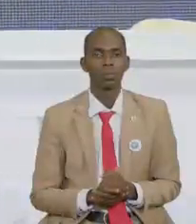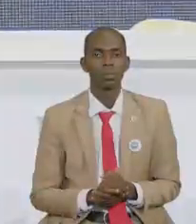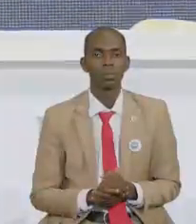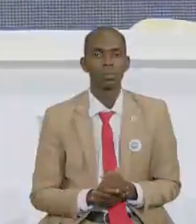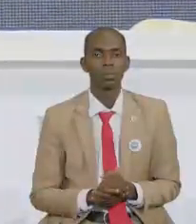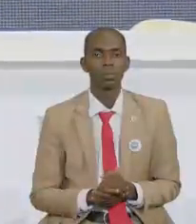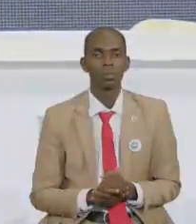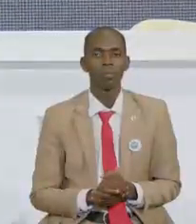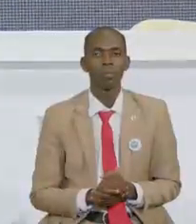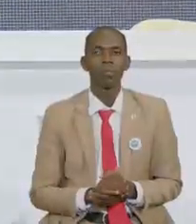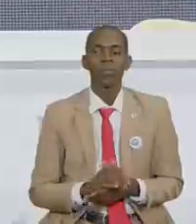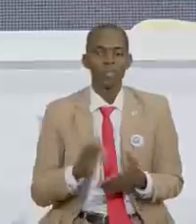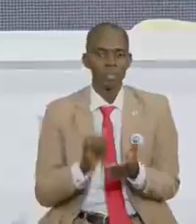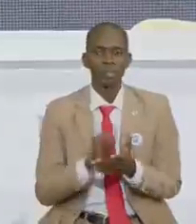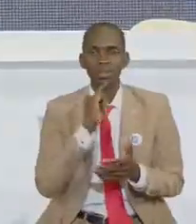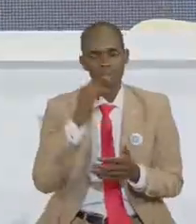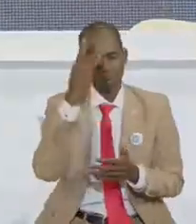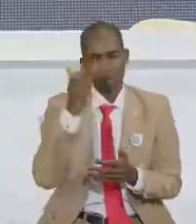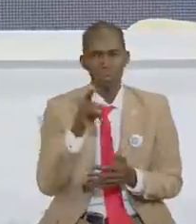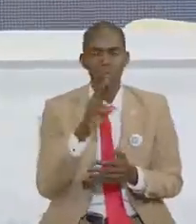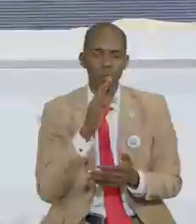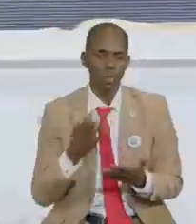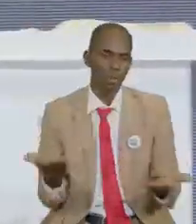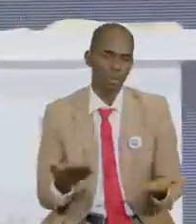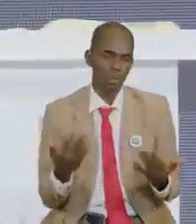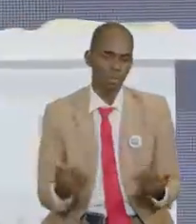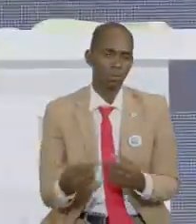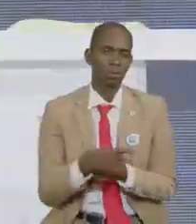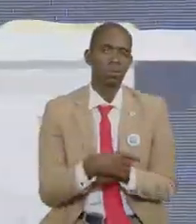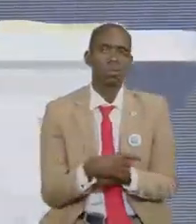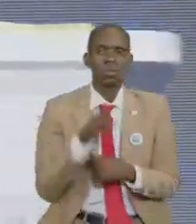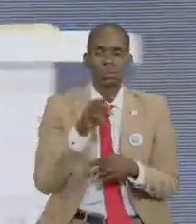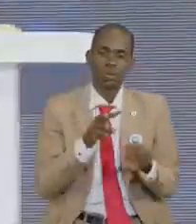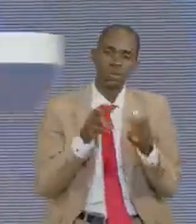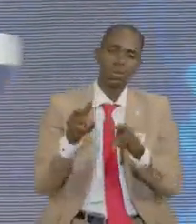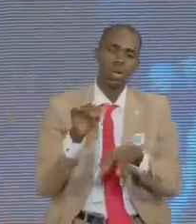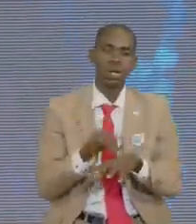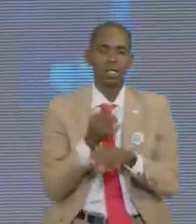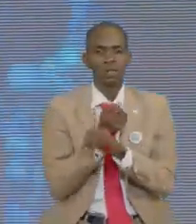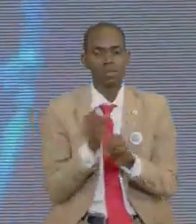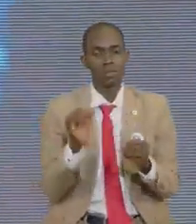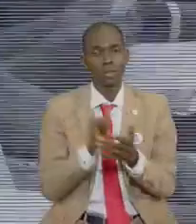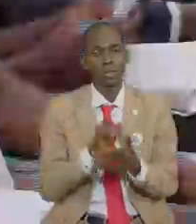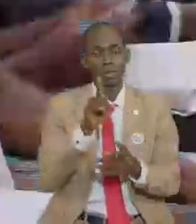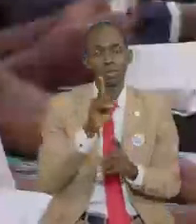That's the reason as you are here today. You look at the salvation you say you have.